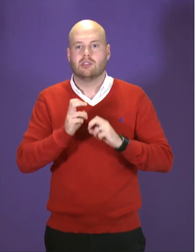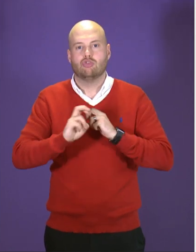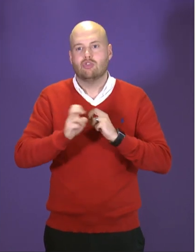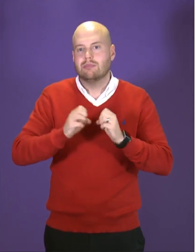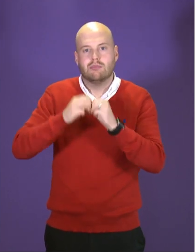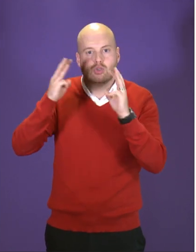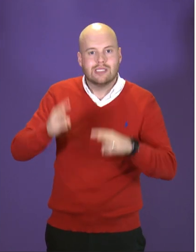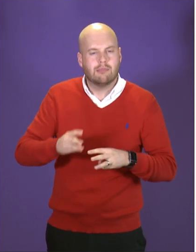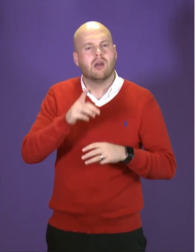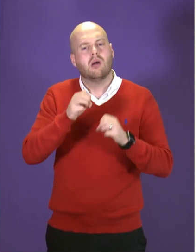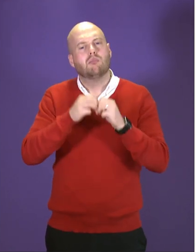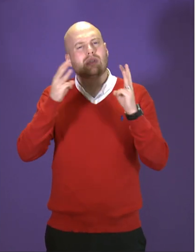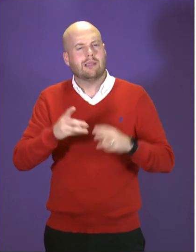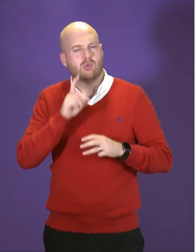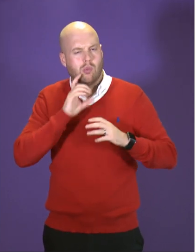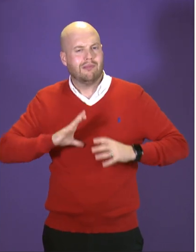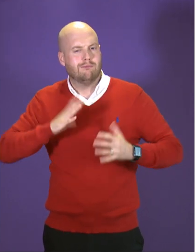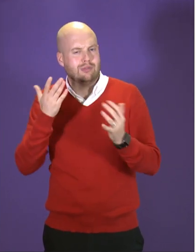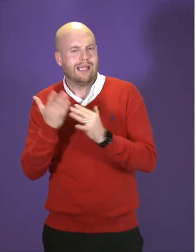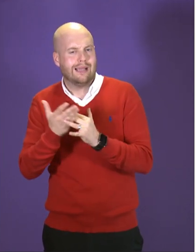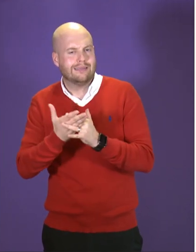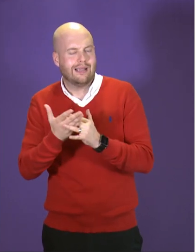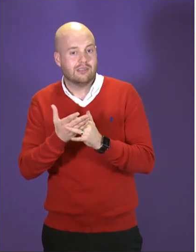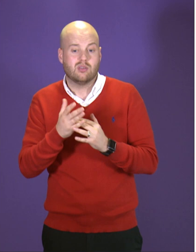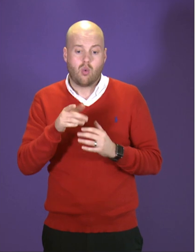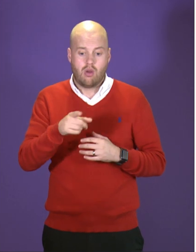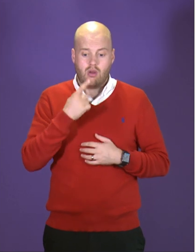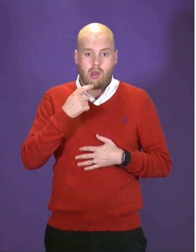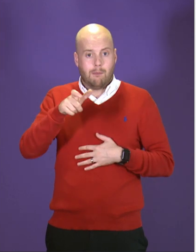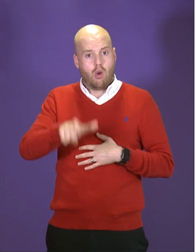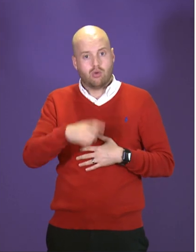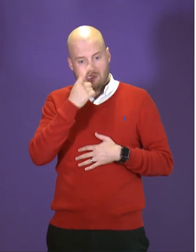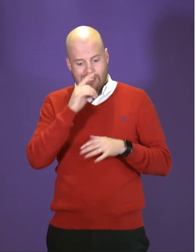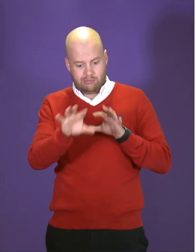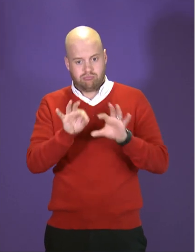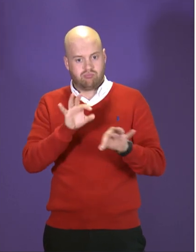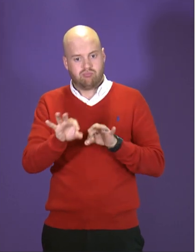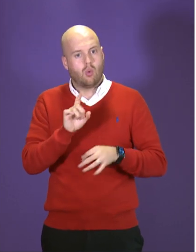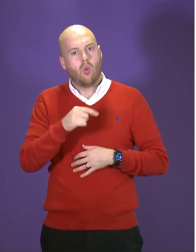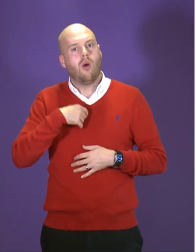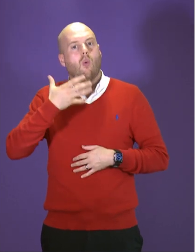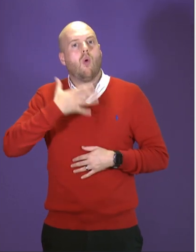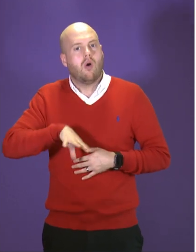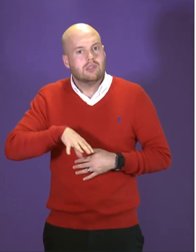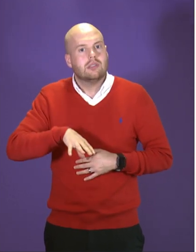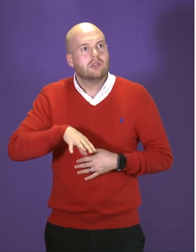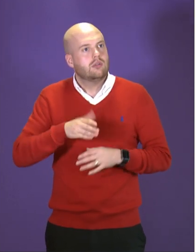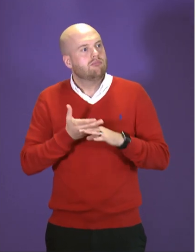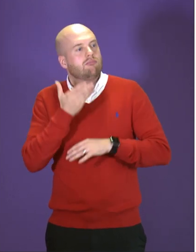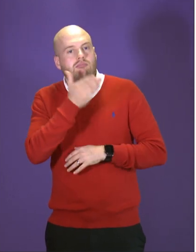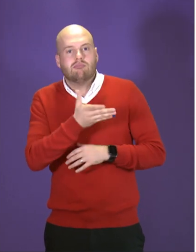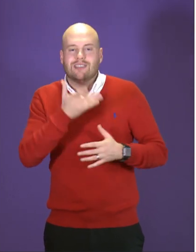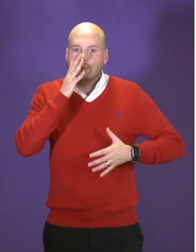free access to all museums in Lithuania. And they can select by themselves what they want to see